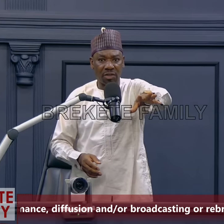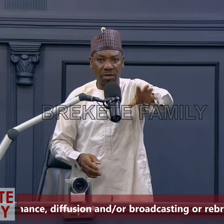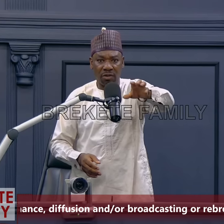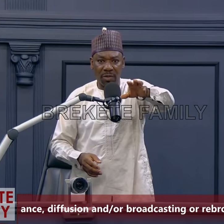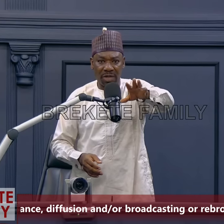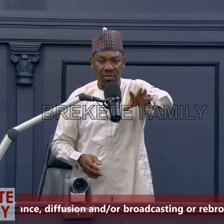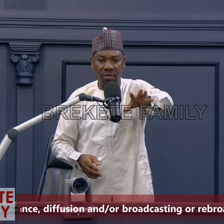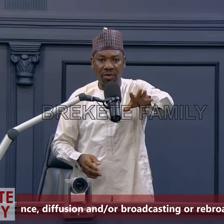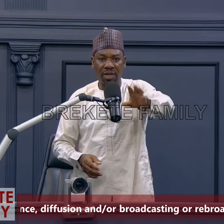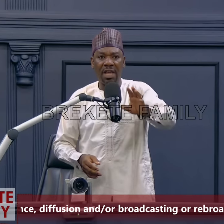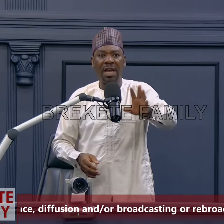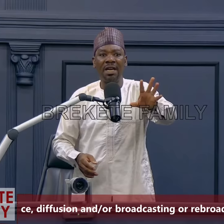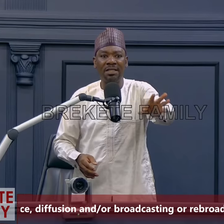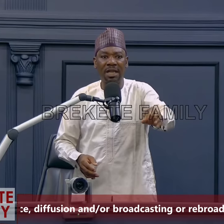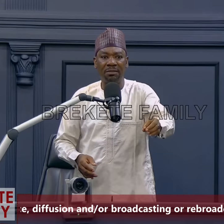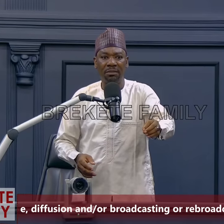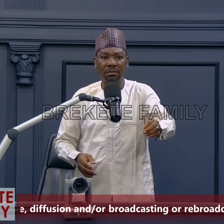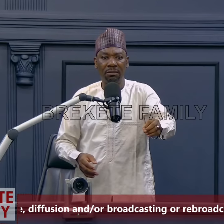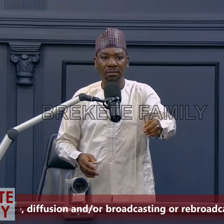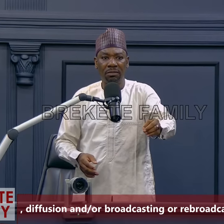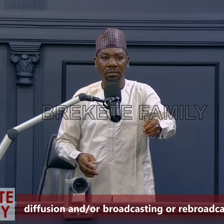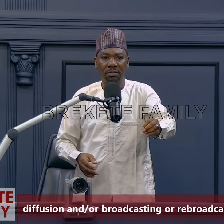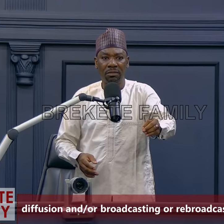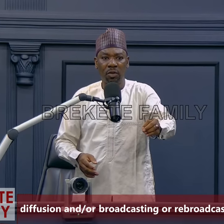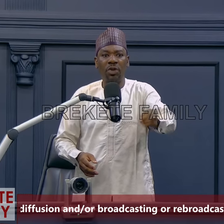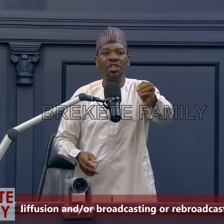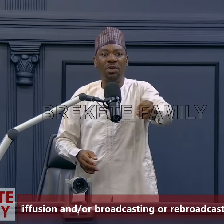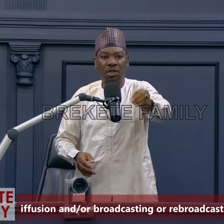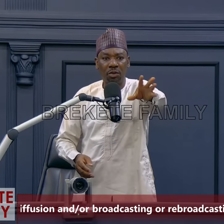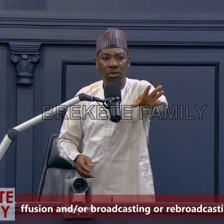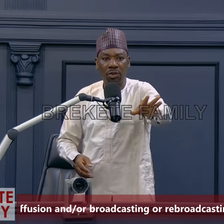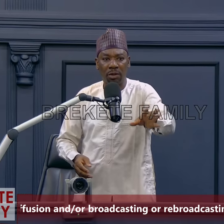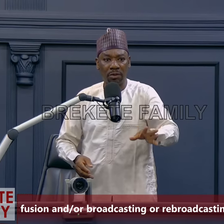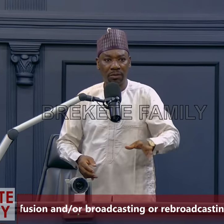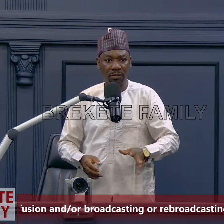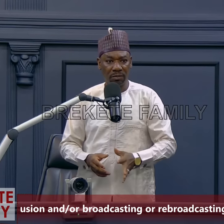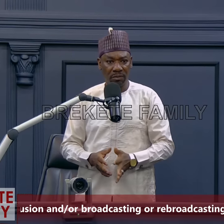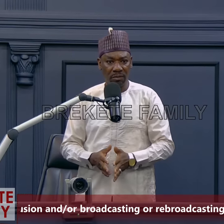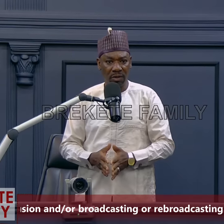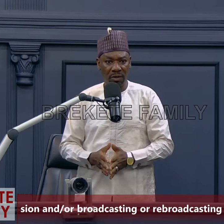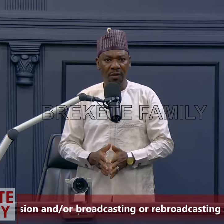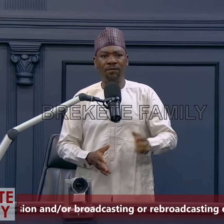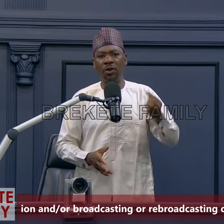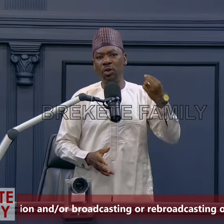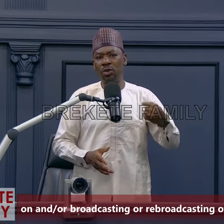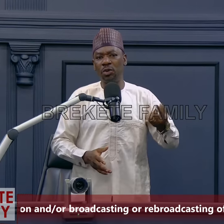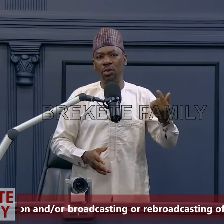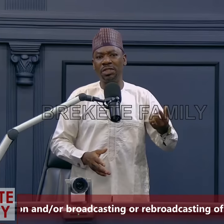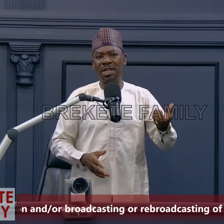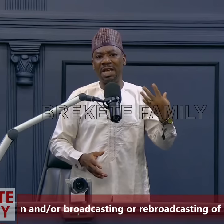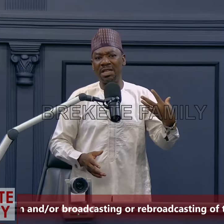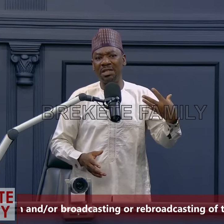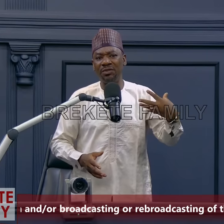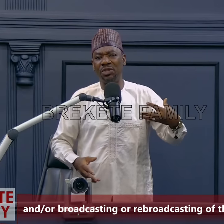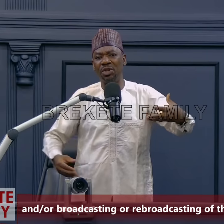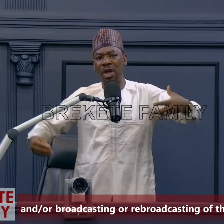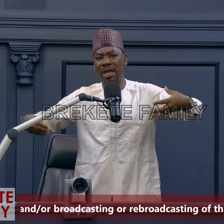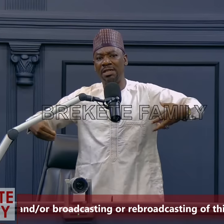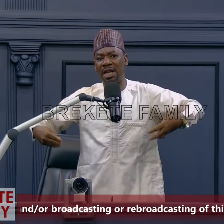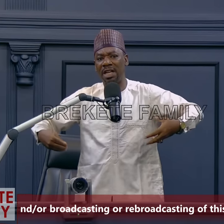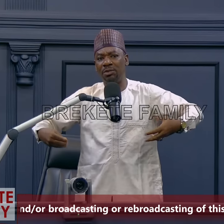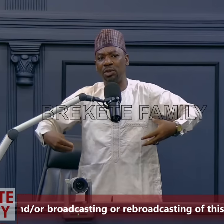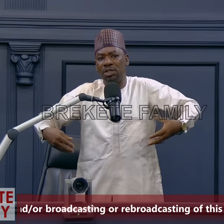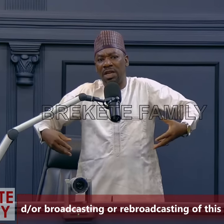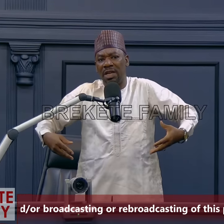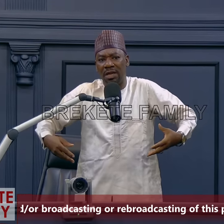government they insult government they do everything ask them what be the solution for you to know say negativity